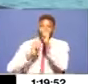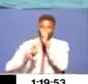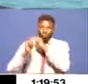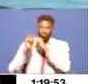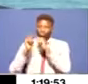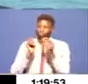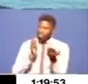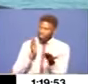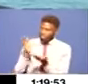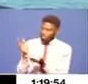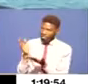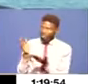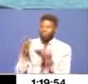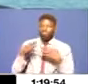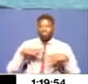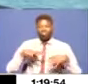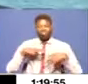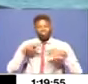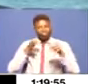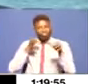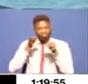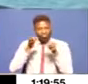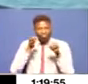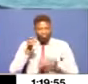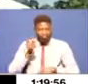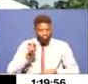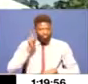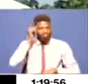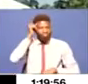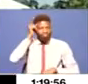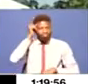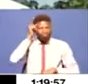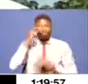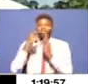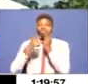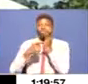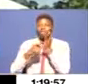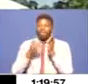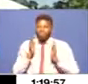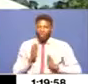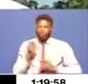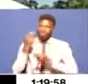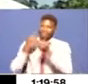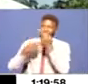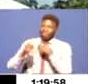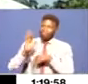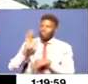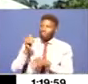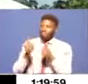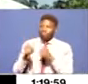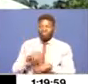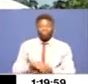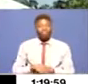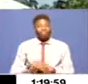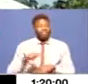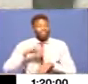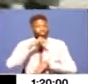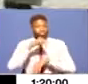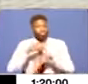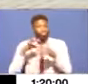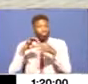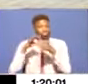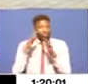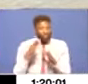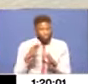haswa historia na utamaduni kamili wa Mswahili. National coordinator of Mama Ngina Waterfront Park, Ali Noor,